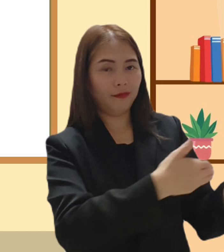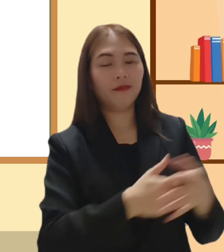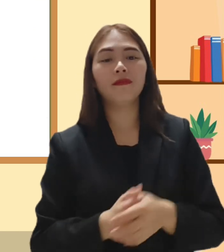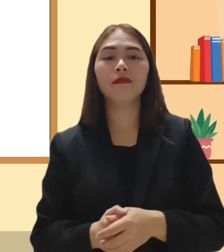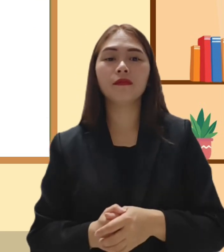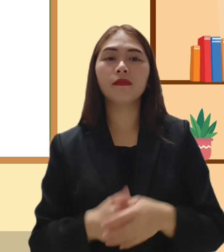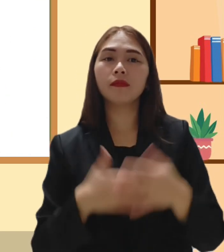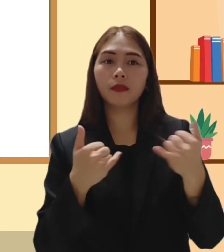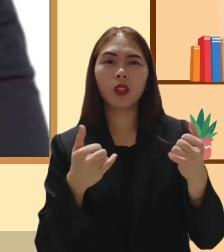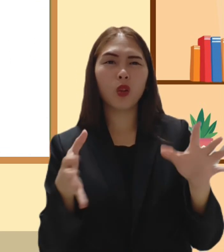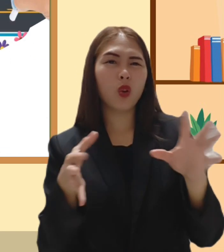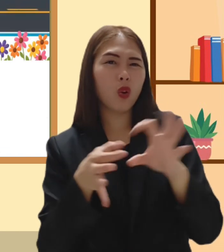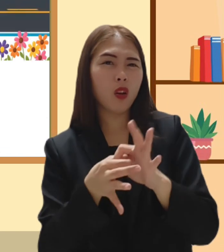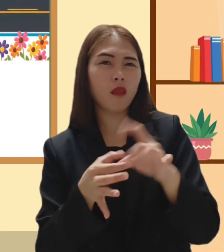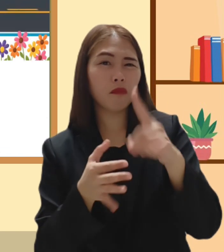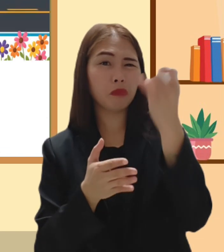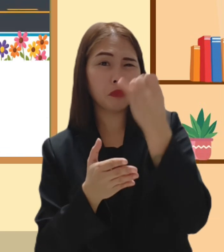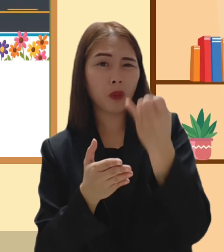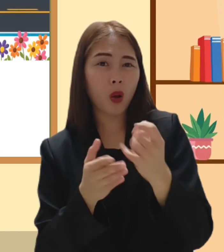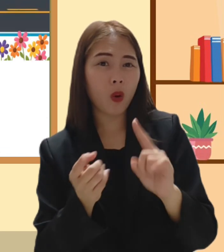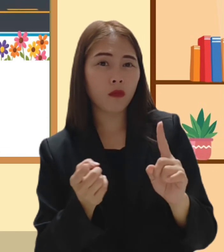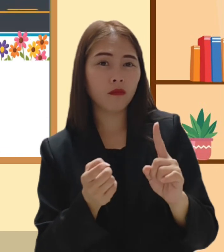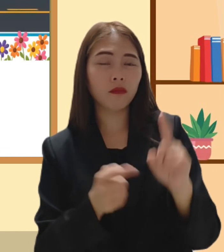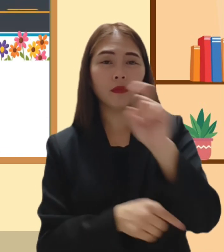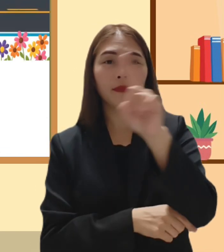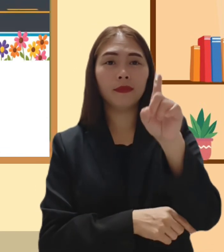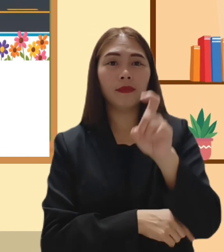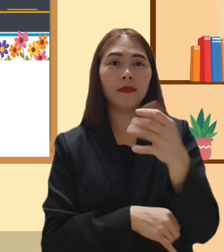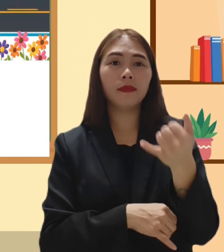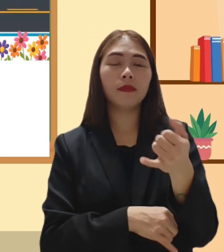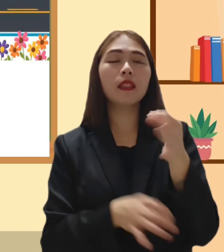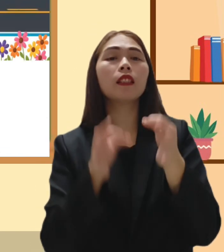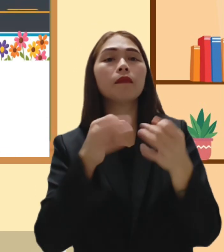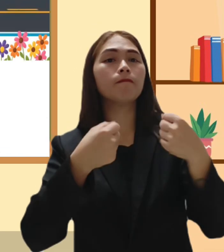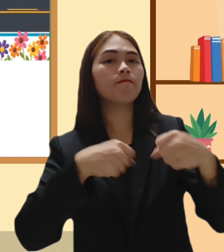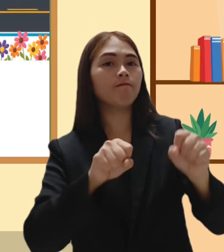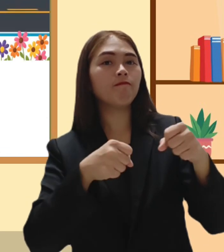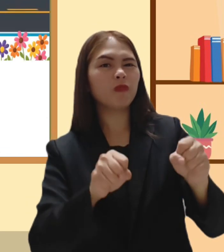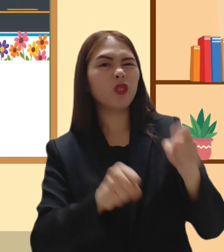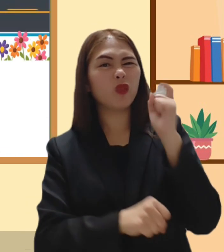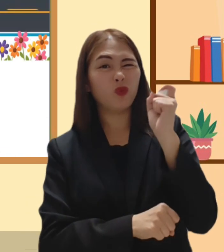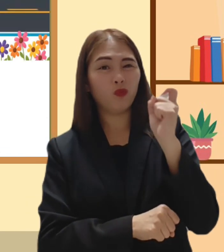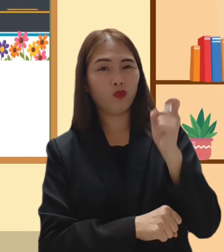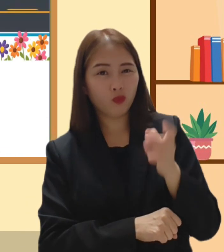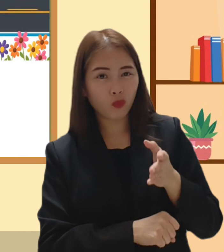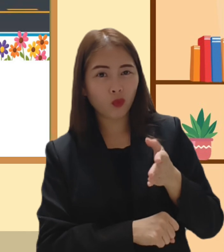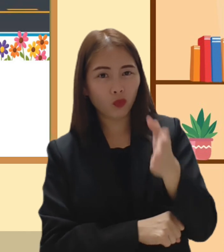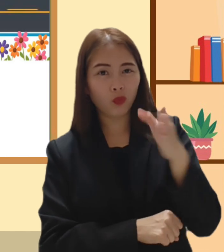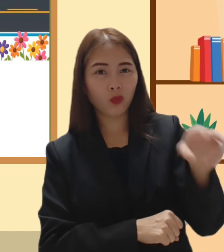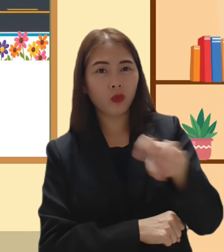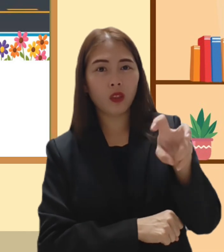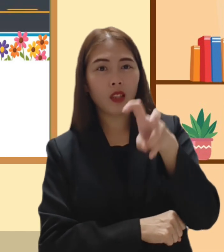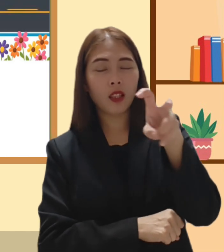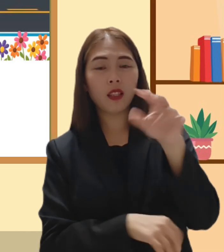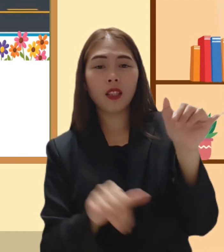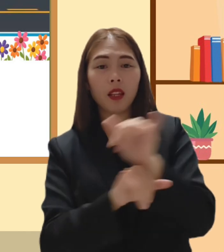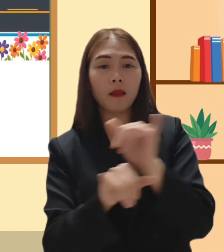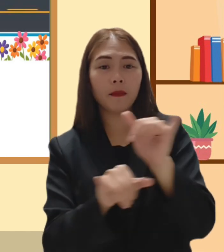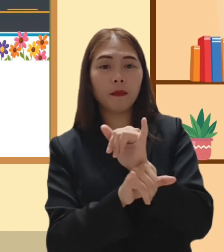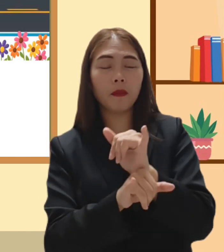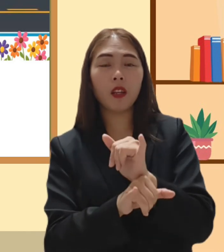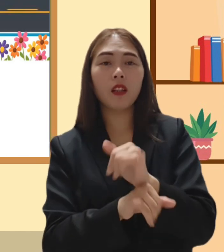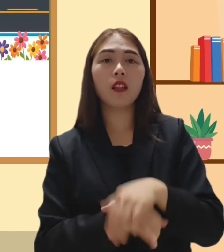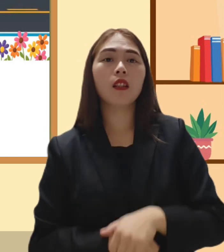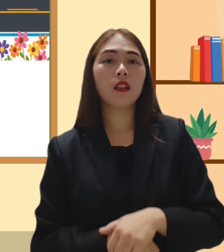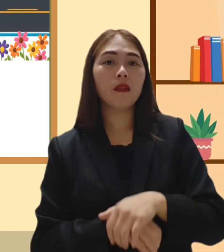series. Now let's connect this to science. Here is a question for you. If the tricycle keeps getting faster at the same rate every